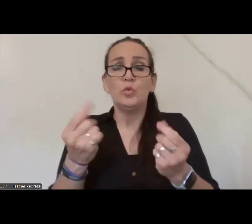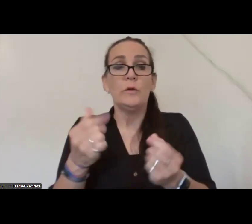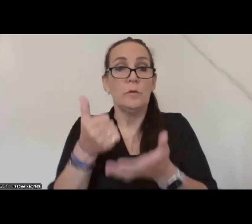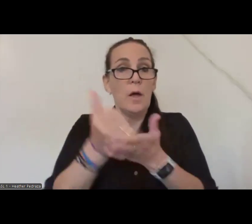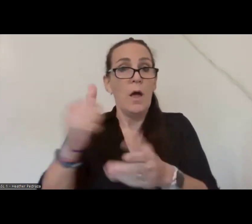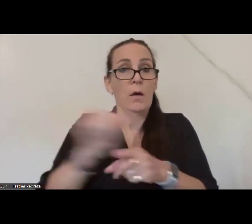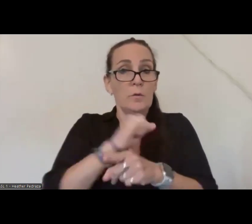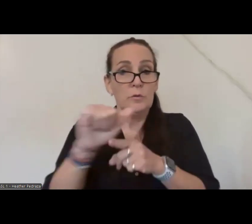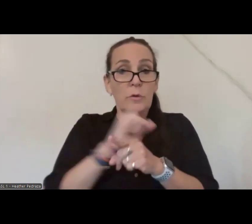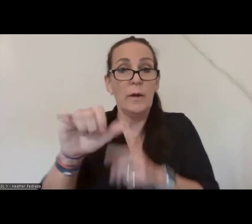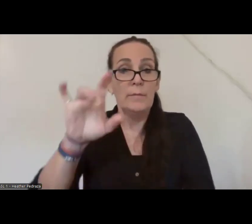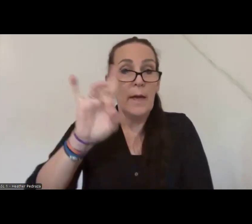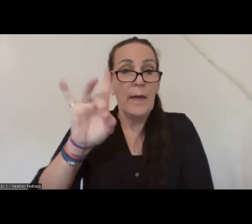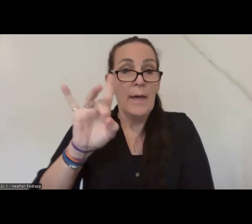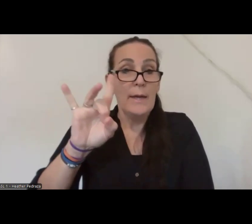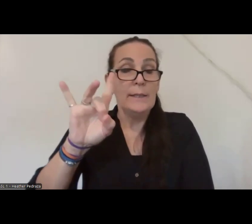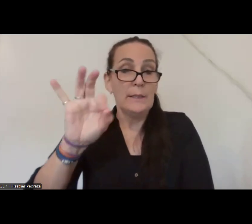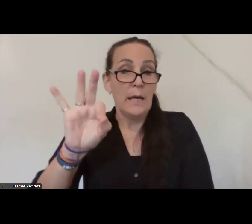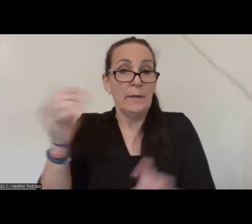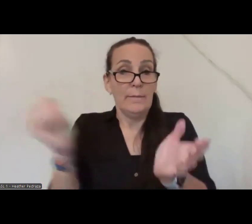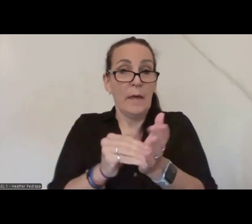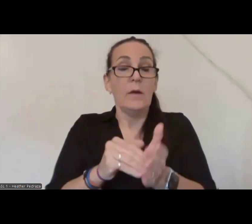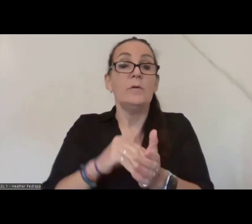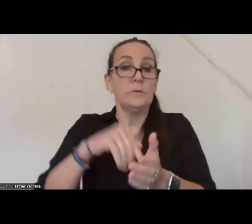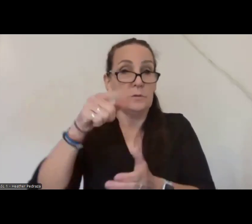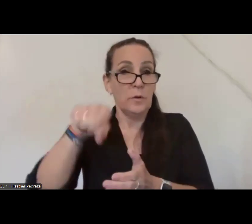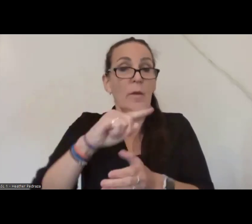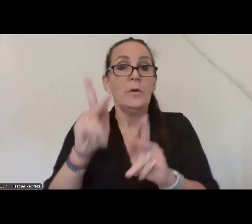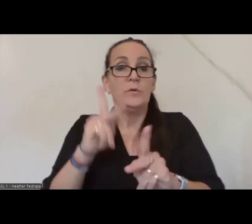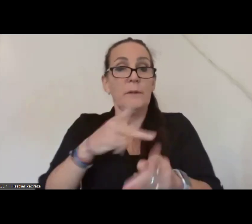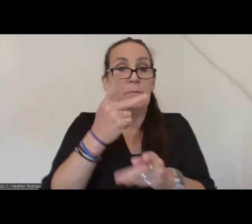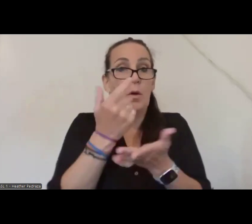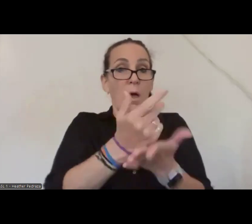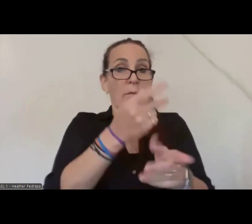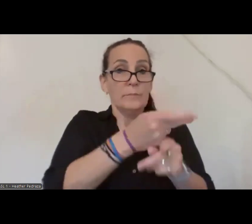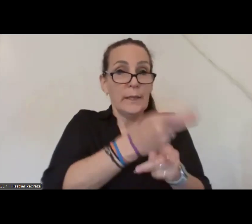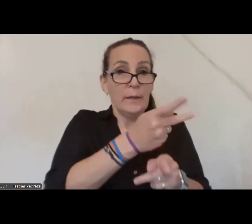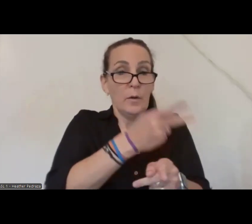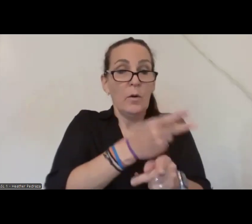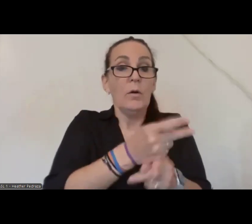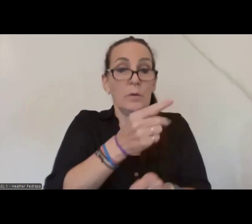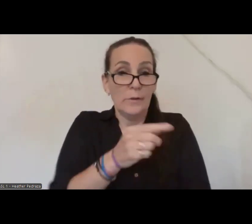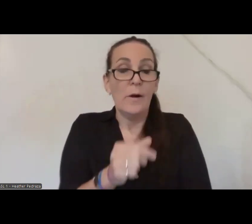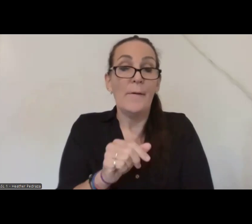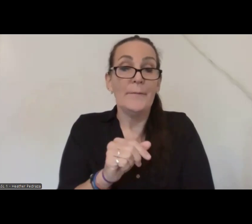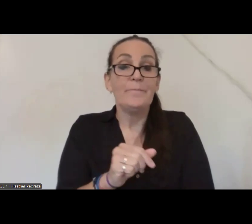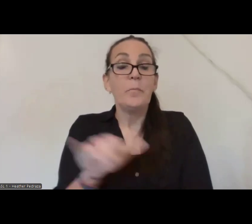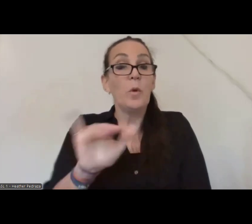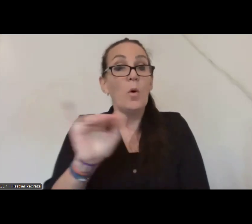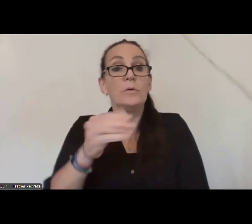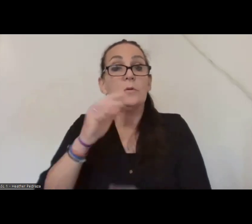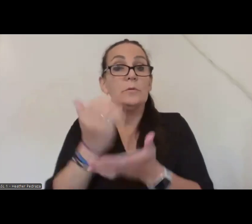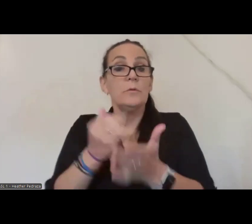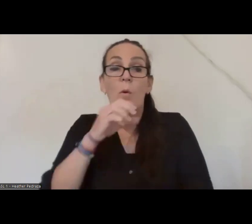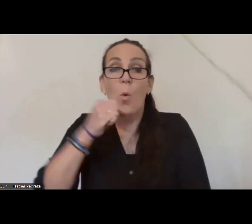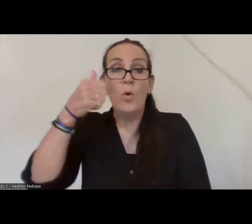and IHSS Career Pathways programs. Connecting isolated older adults and persons with disabilities